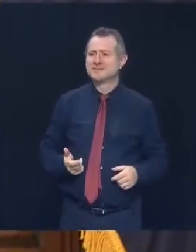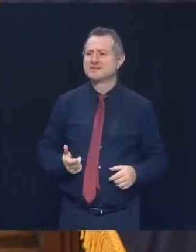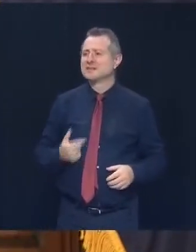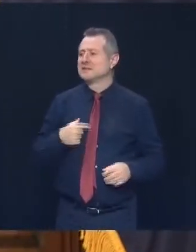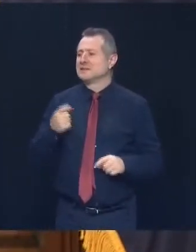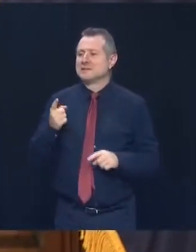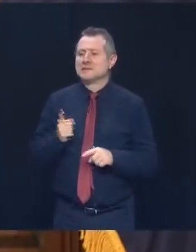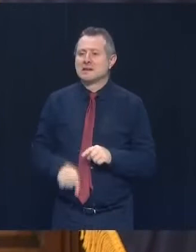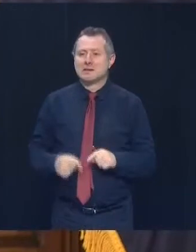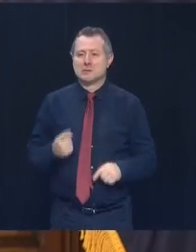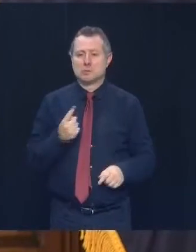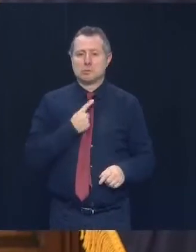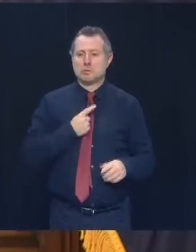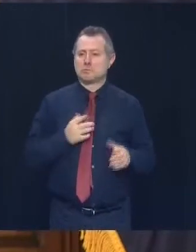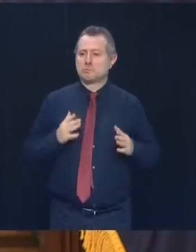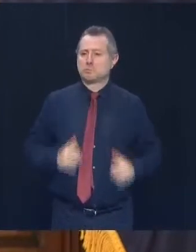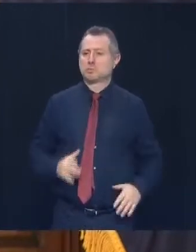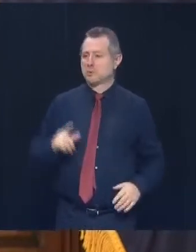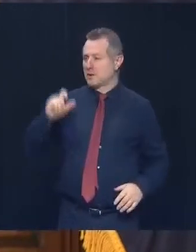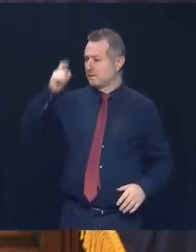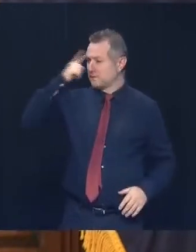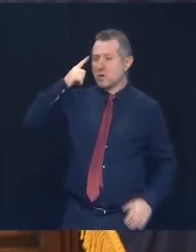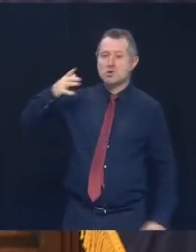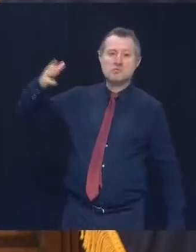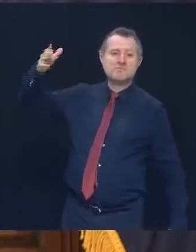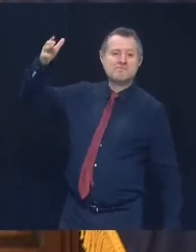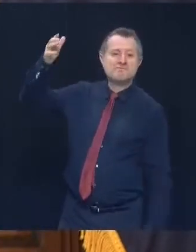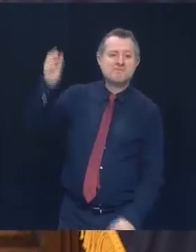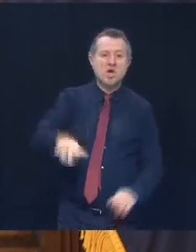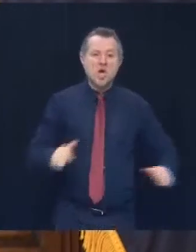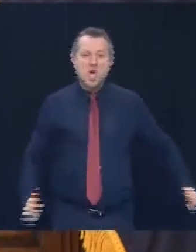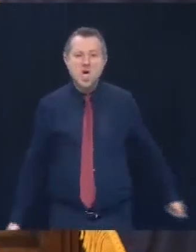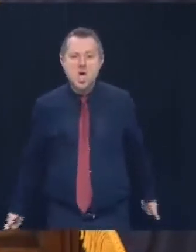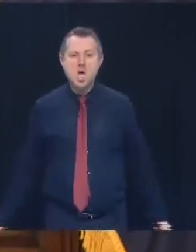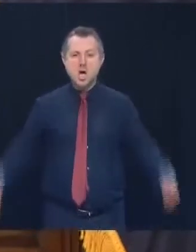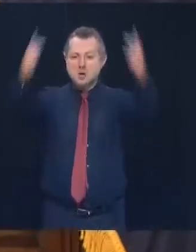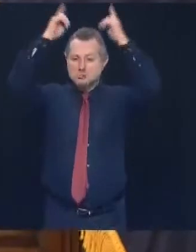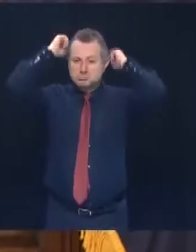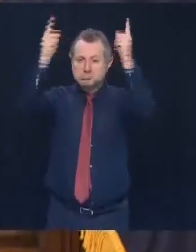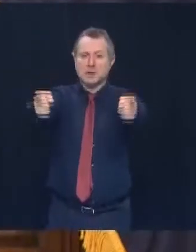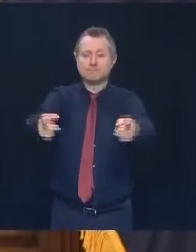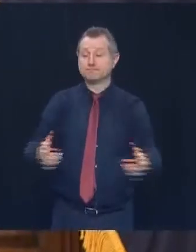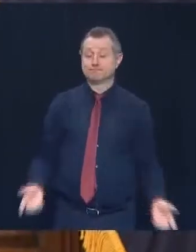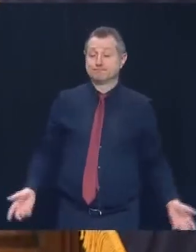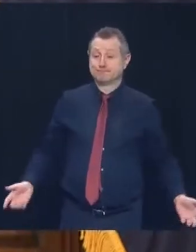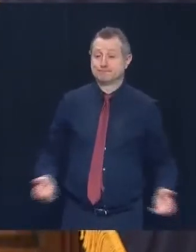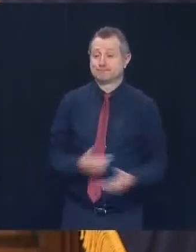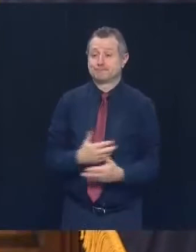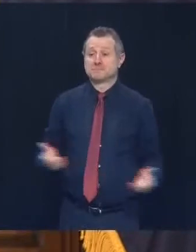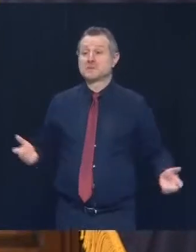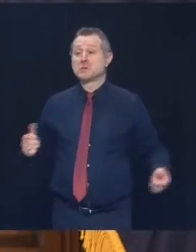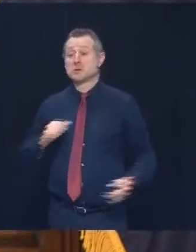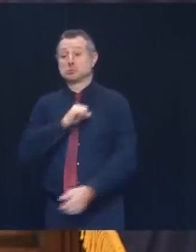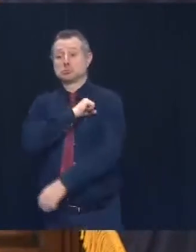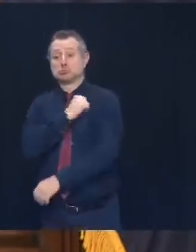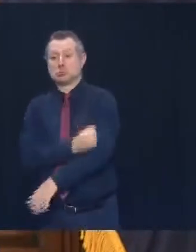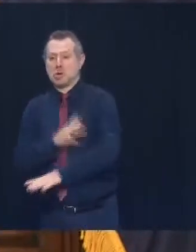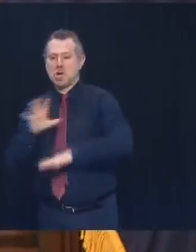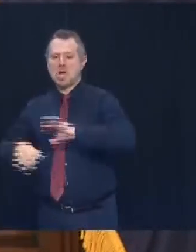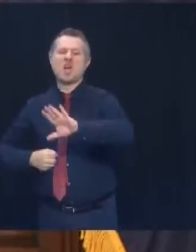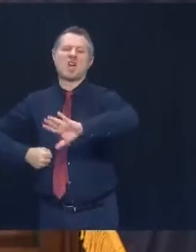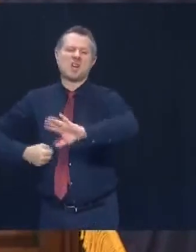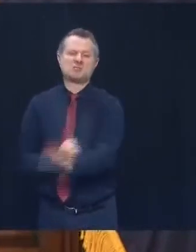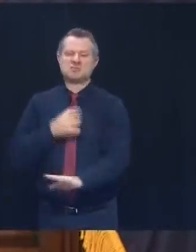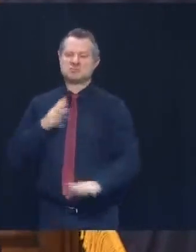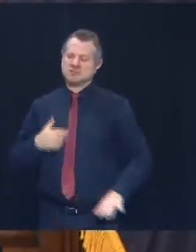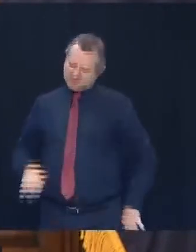by government. It could never have been done by strong arm of government forcing